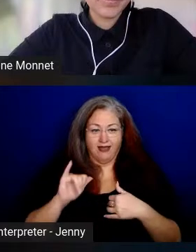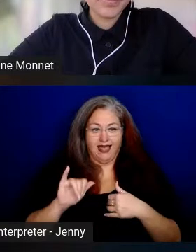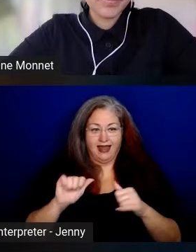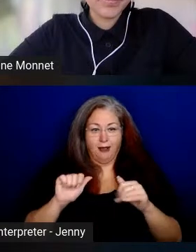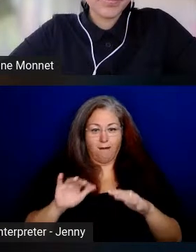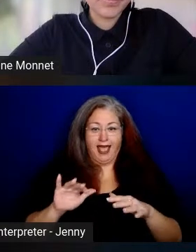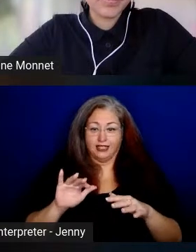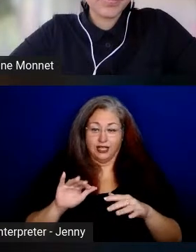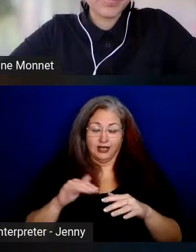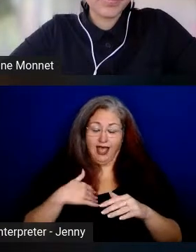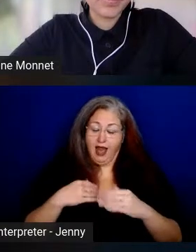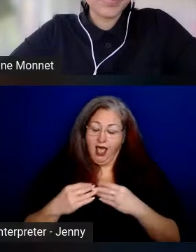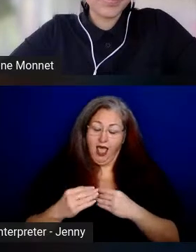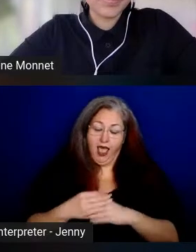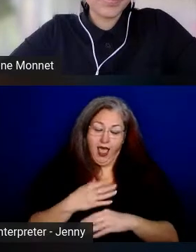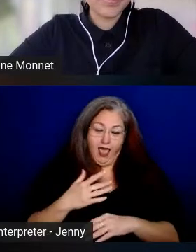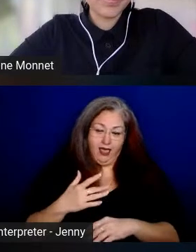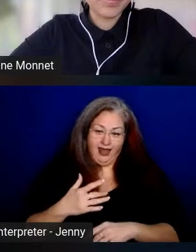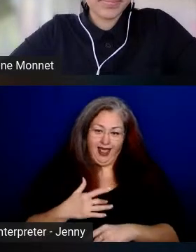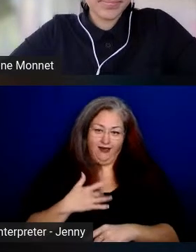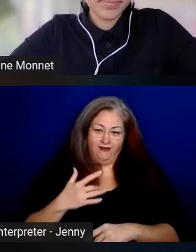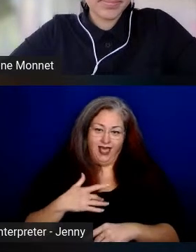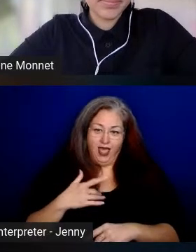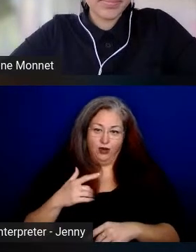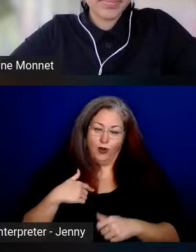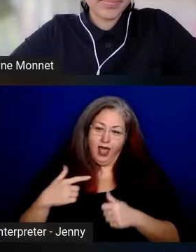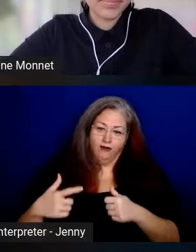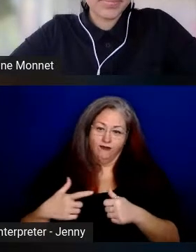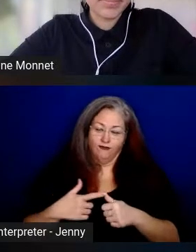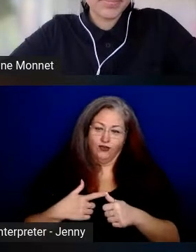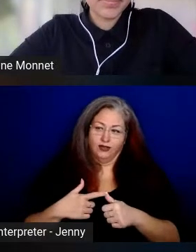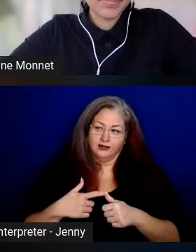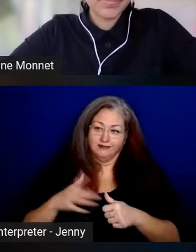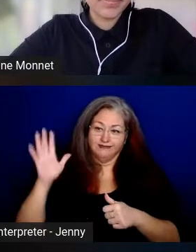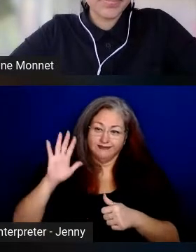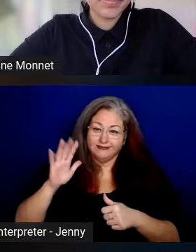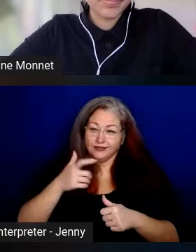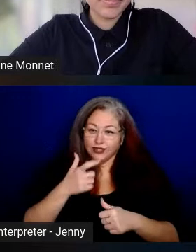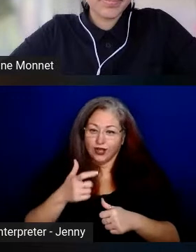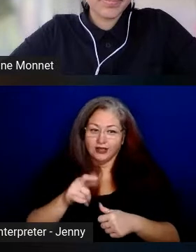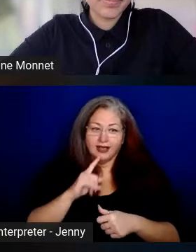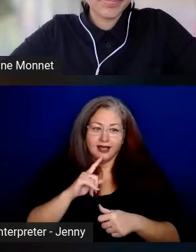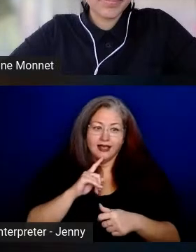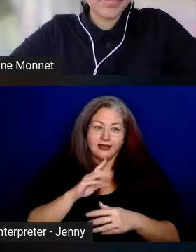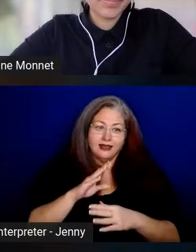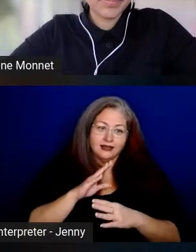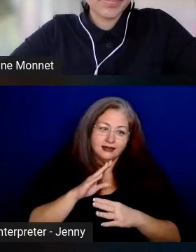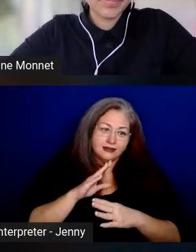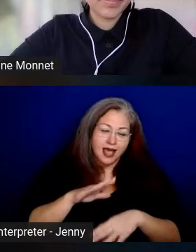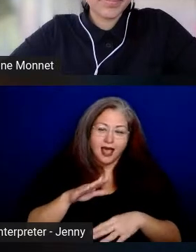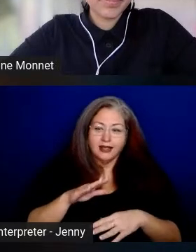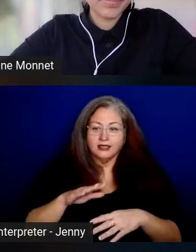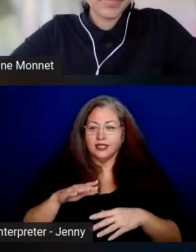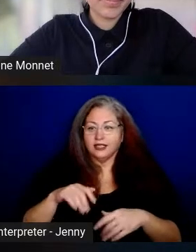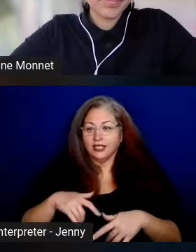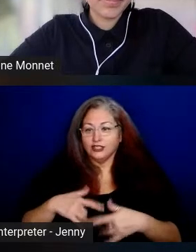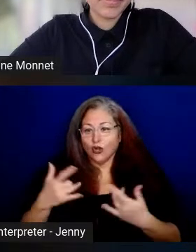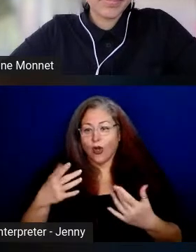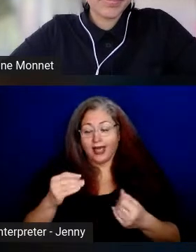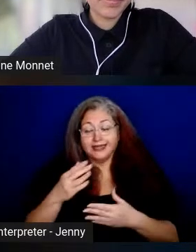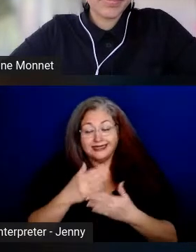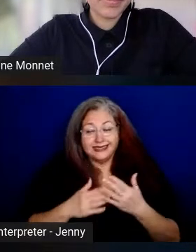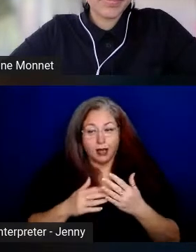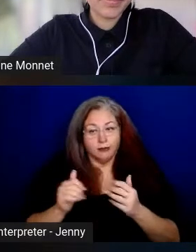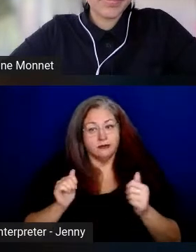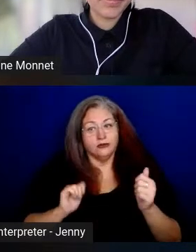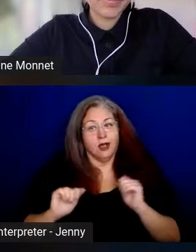felt when I first heard about the place, the silence, the joy, and also a bit of drama.